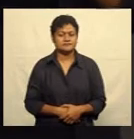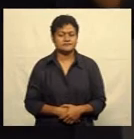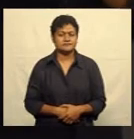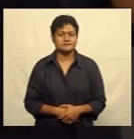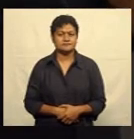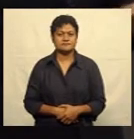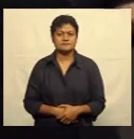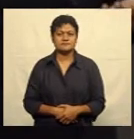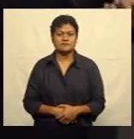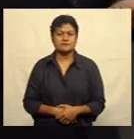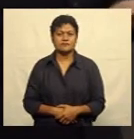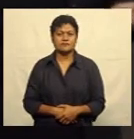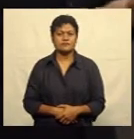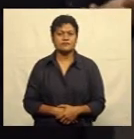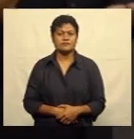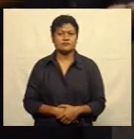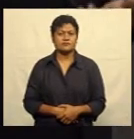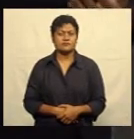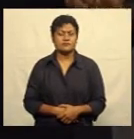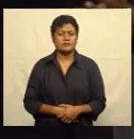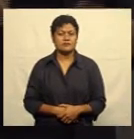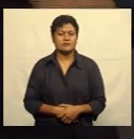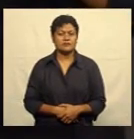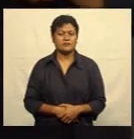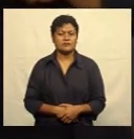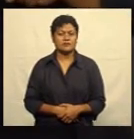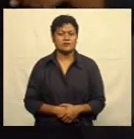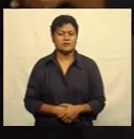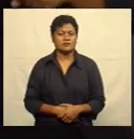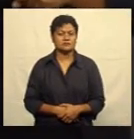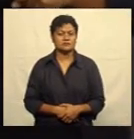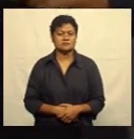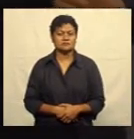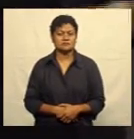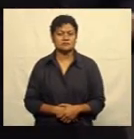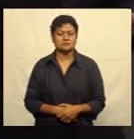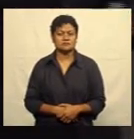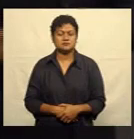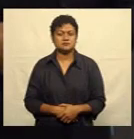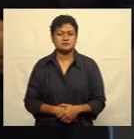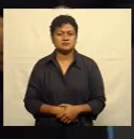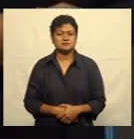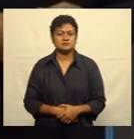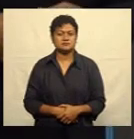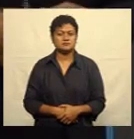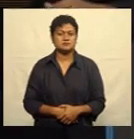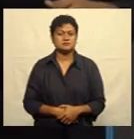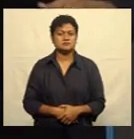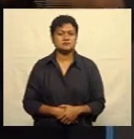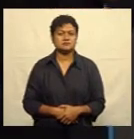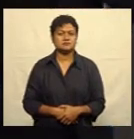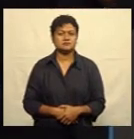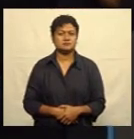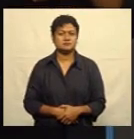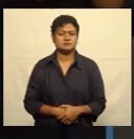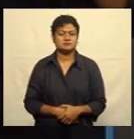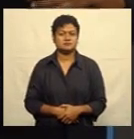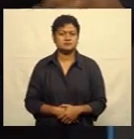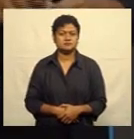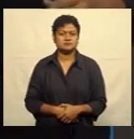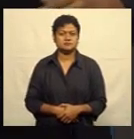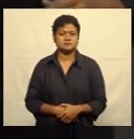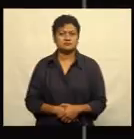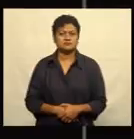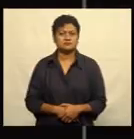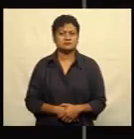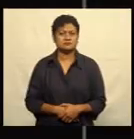you'll be stuck. I don't think I can be any more. I mean, there is a level of common sense when we're talking about essential movement. You have to go for a good